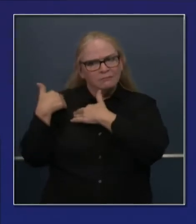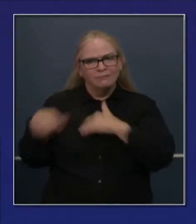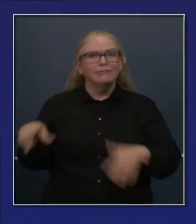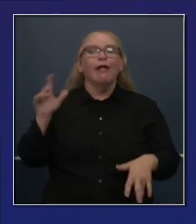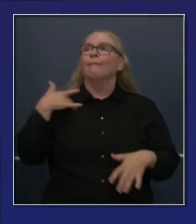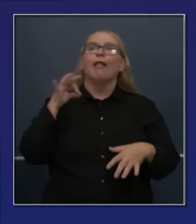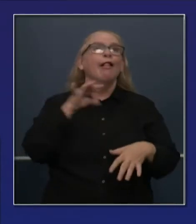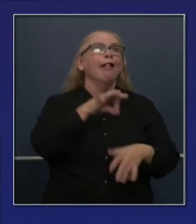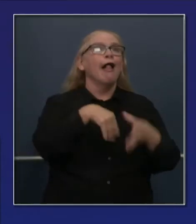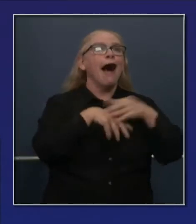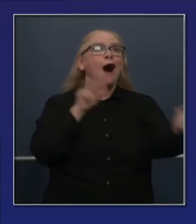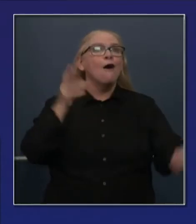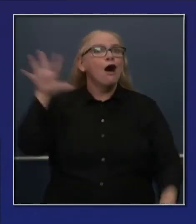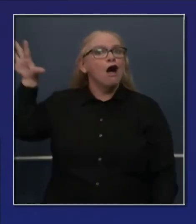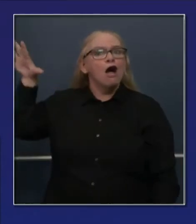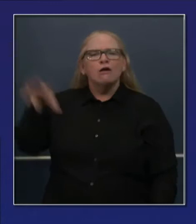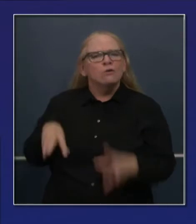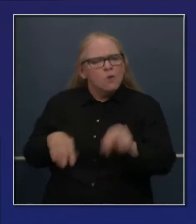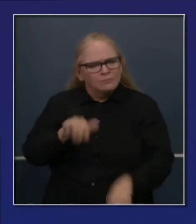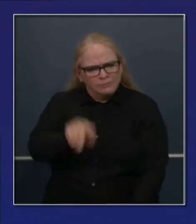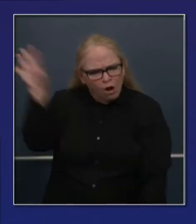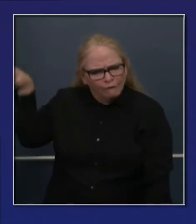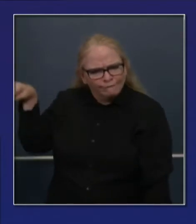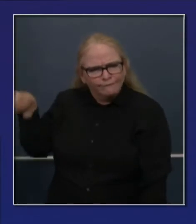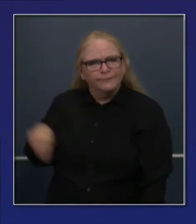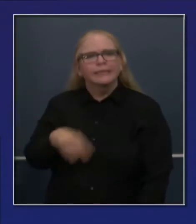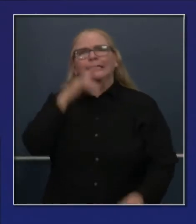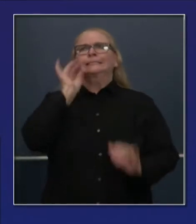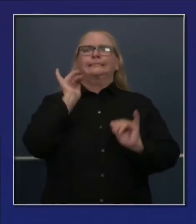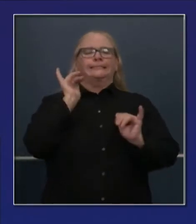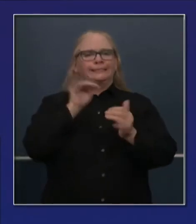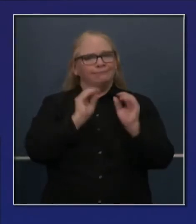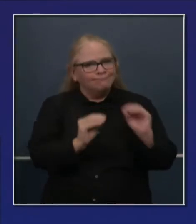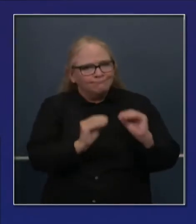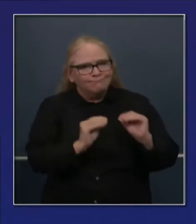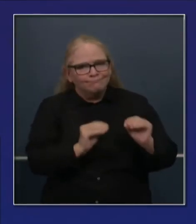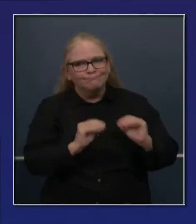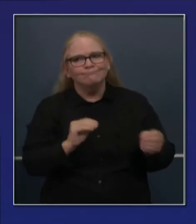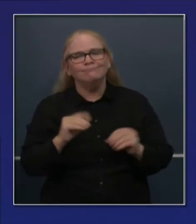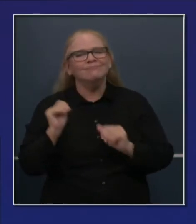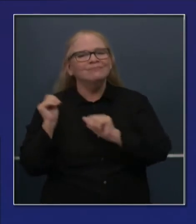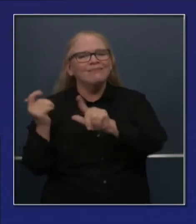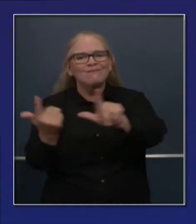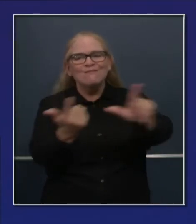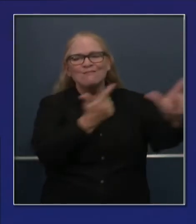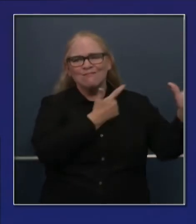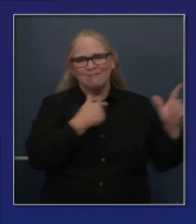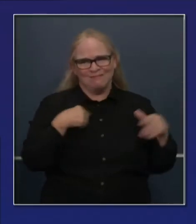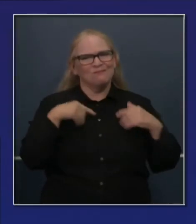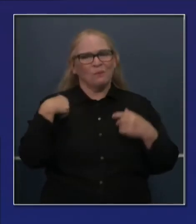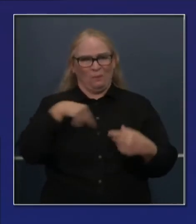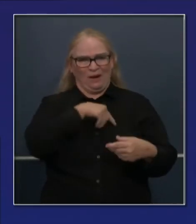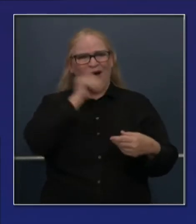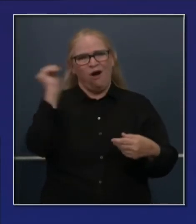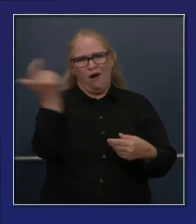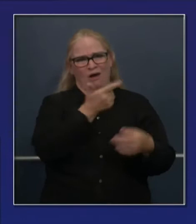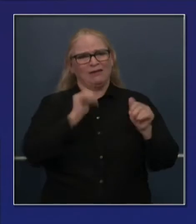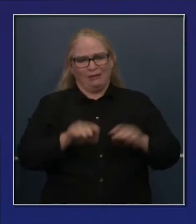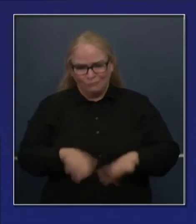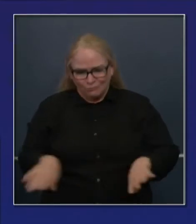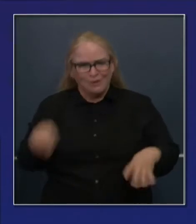Something all of us can do just more generally. But all those things, these four things in particular, can really help